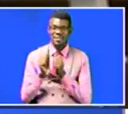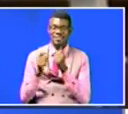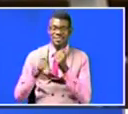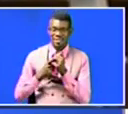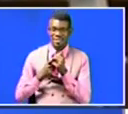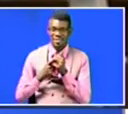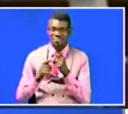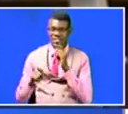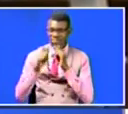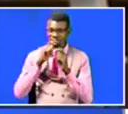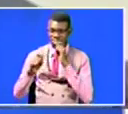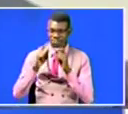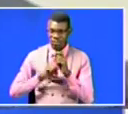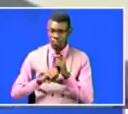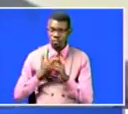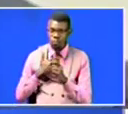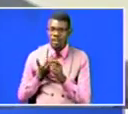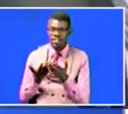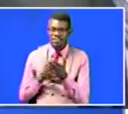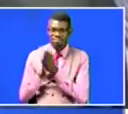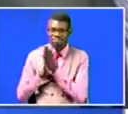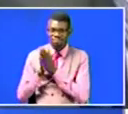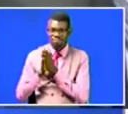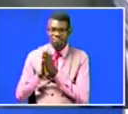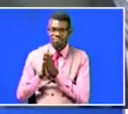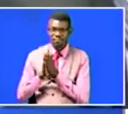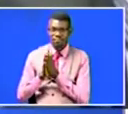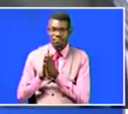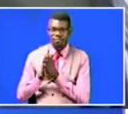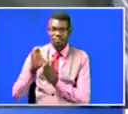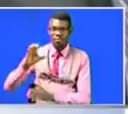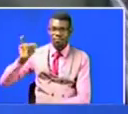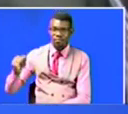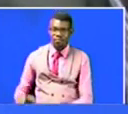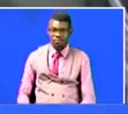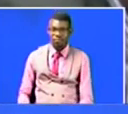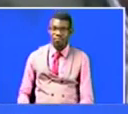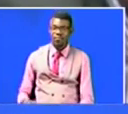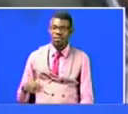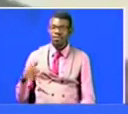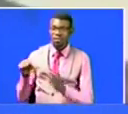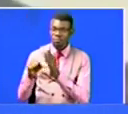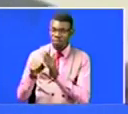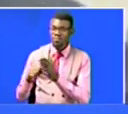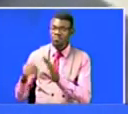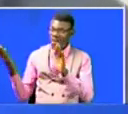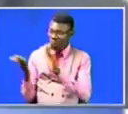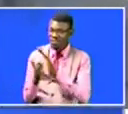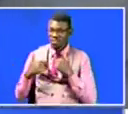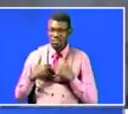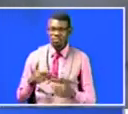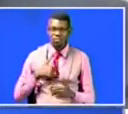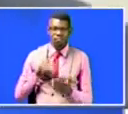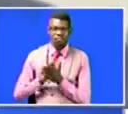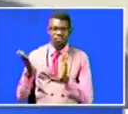harbored ambitions to become Chief Justice. And that misconduct is in your file. I don't keep the files. If you keep the